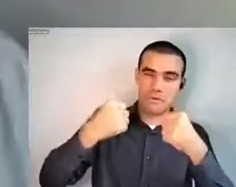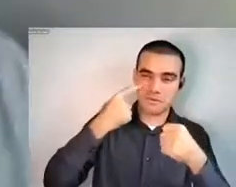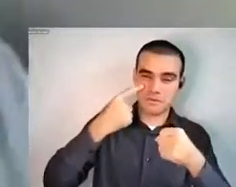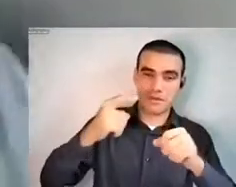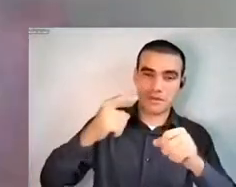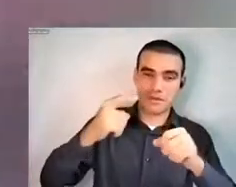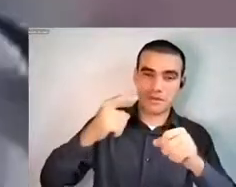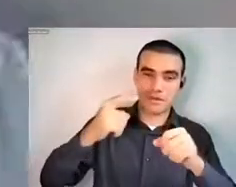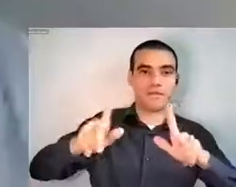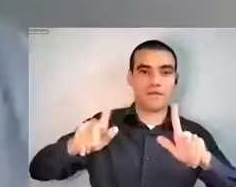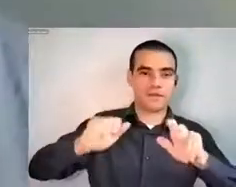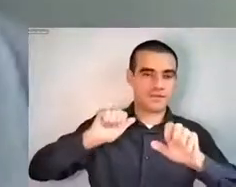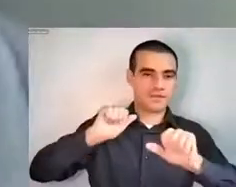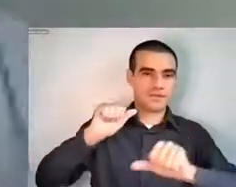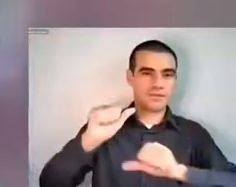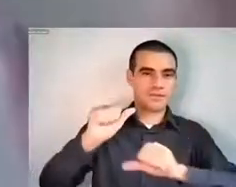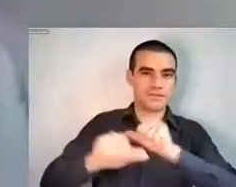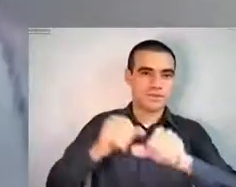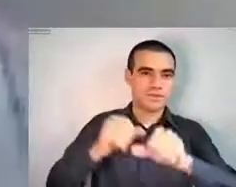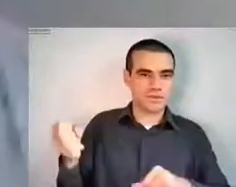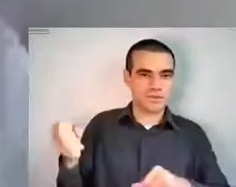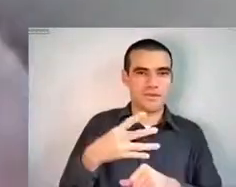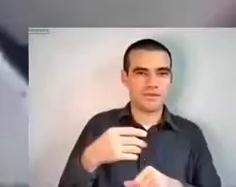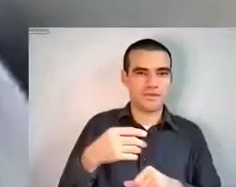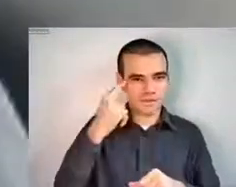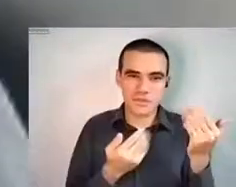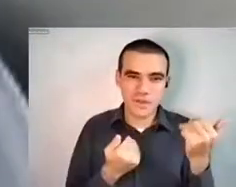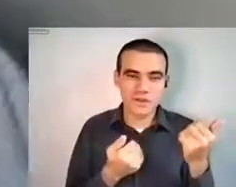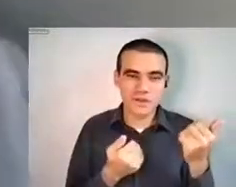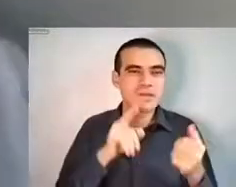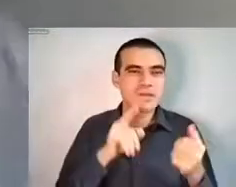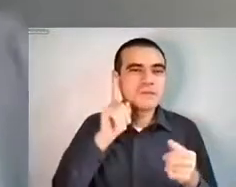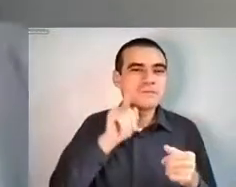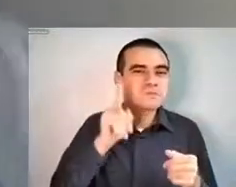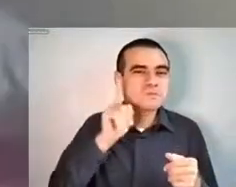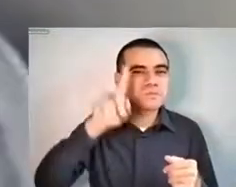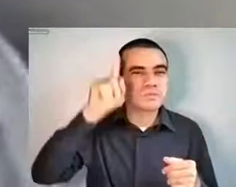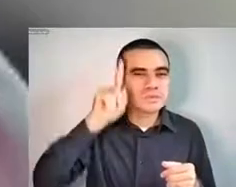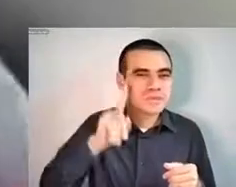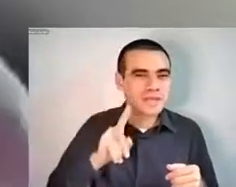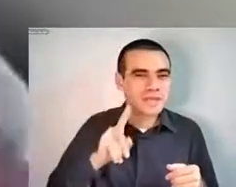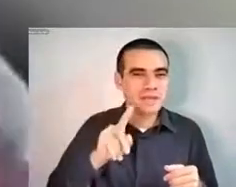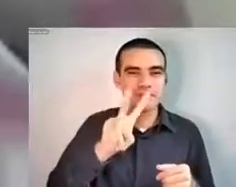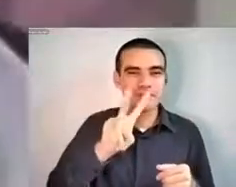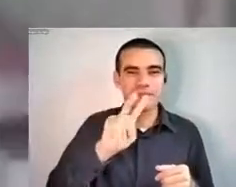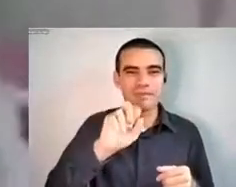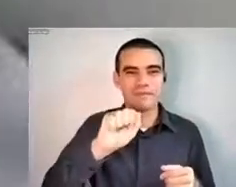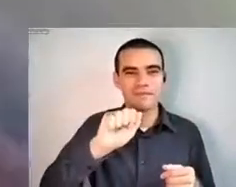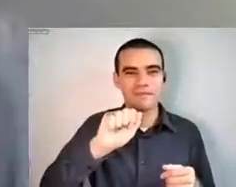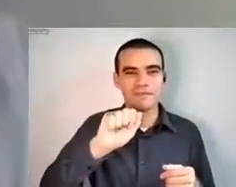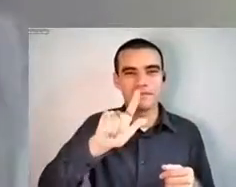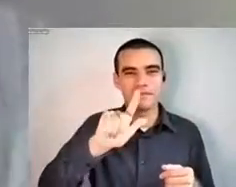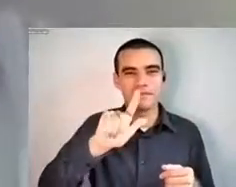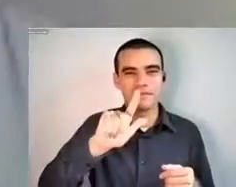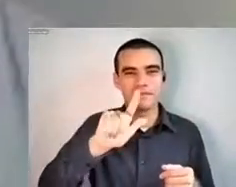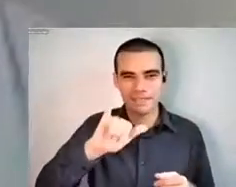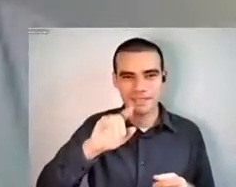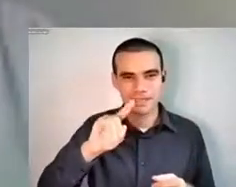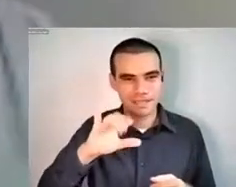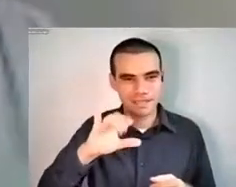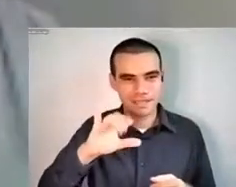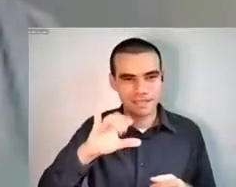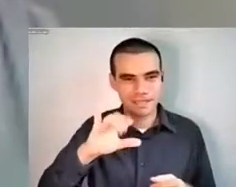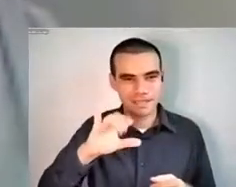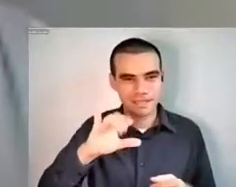views because it's from this shock that the new ideas come from. And the youth that doesn't even know that there is